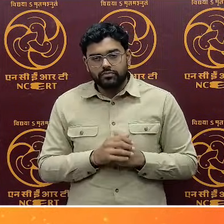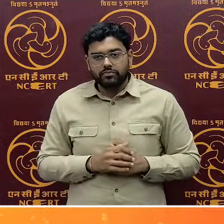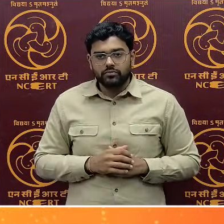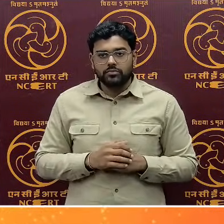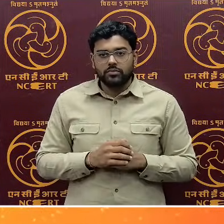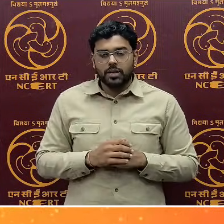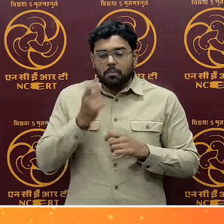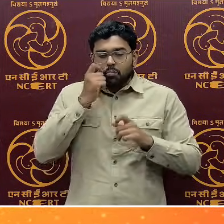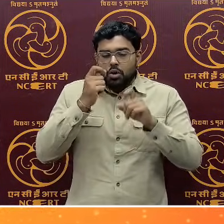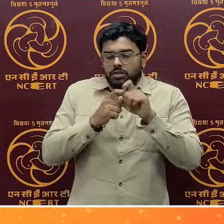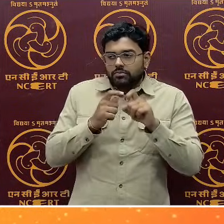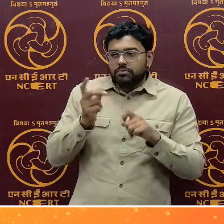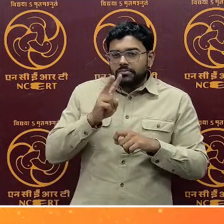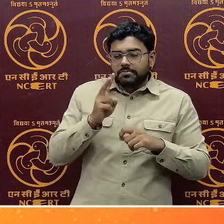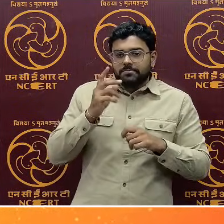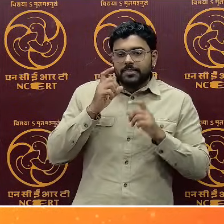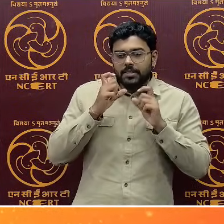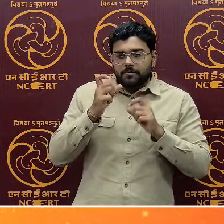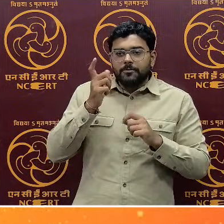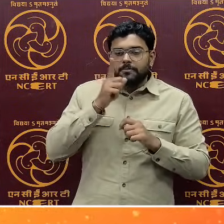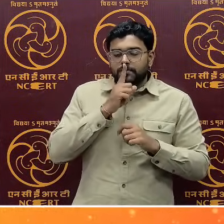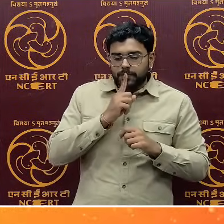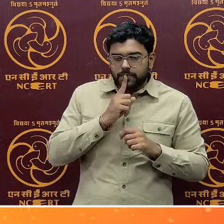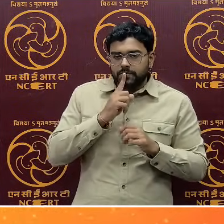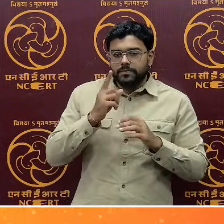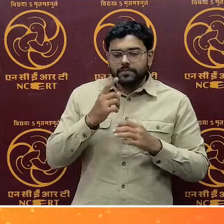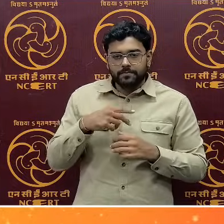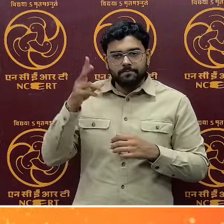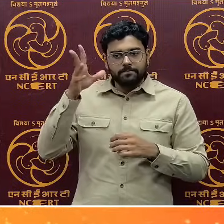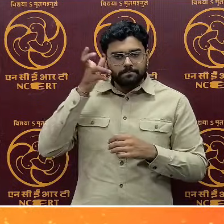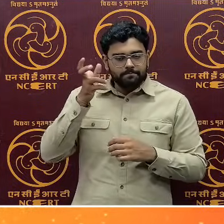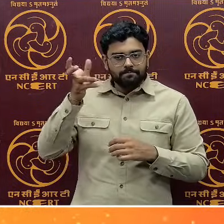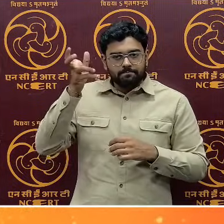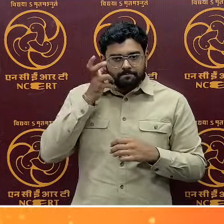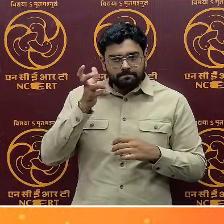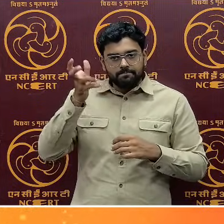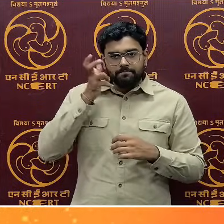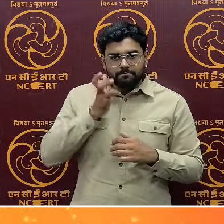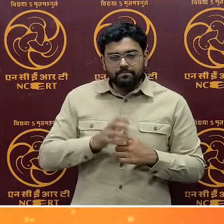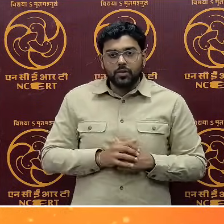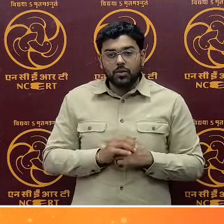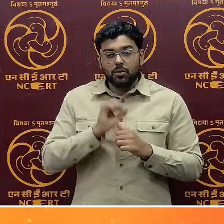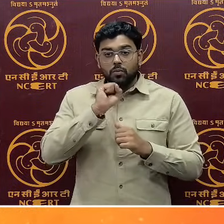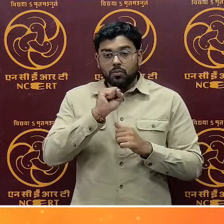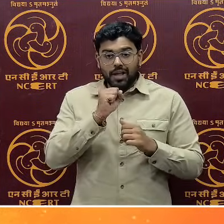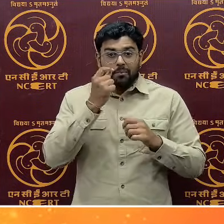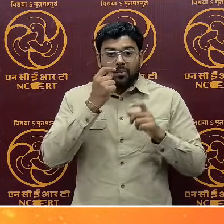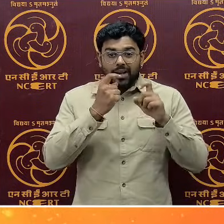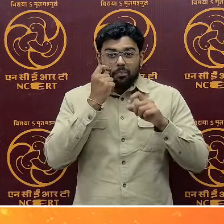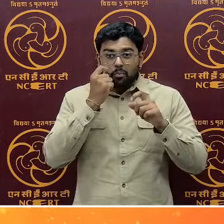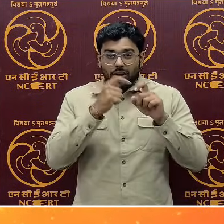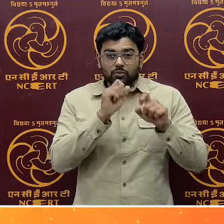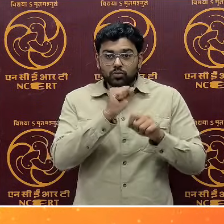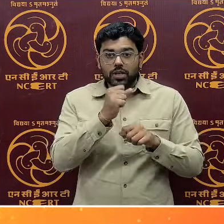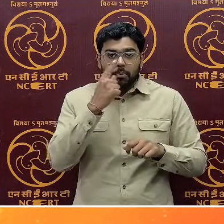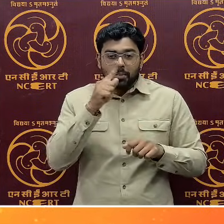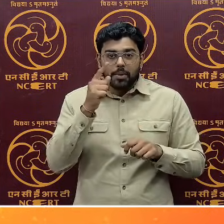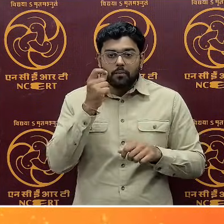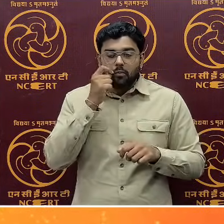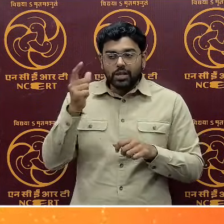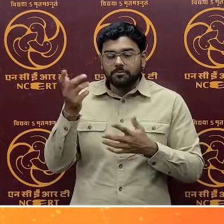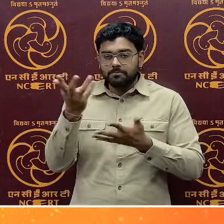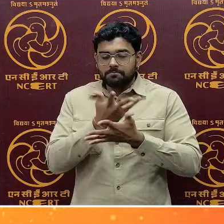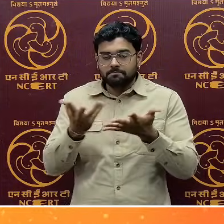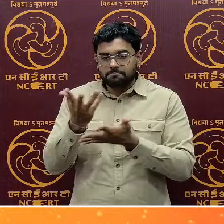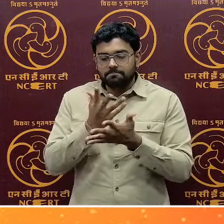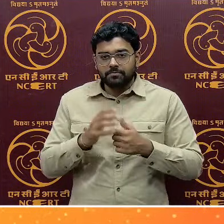Encyclopedia was listening to all this quietly. He sat quietly and his mother and father, they were discussing this case